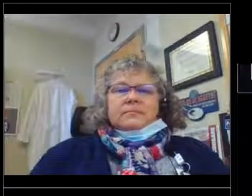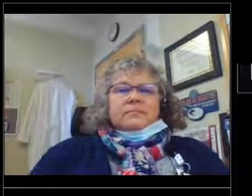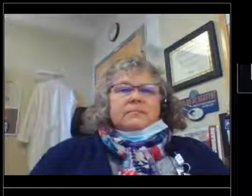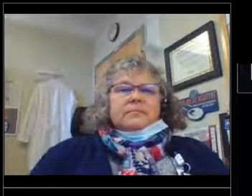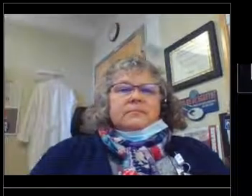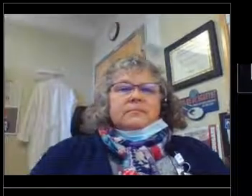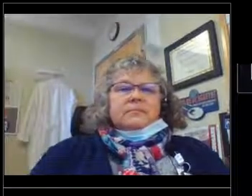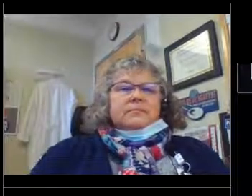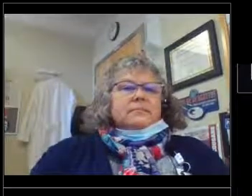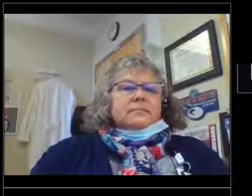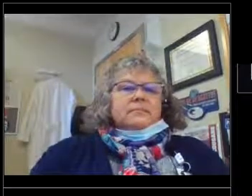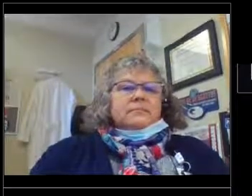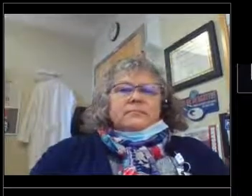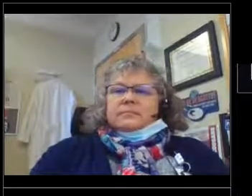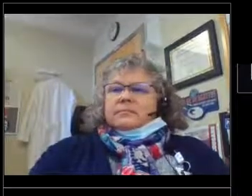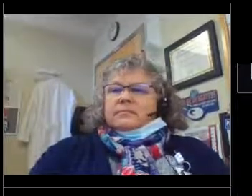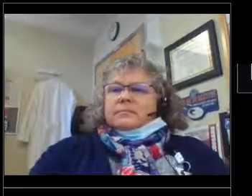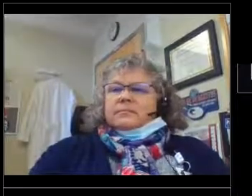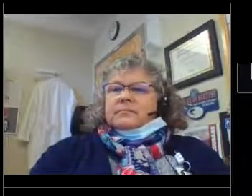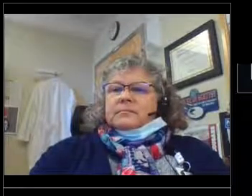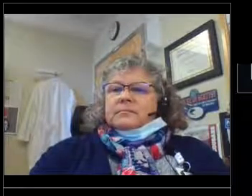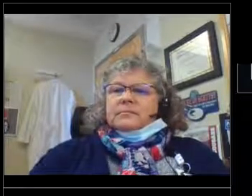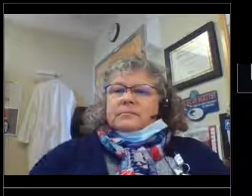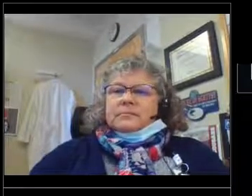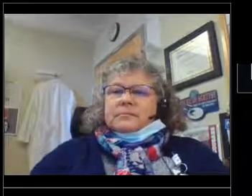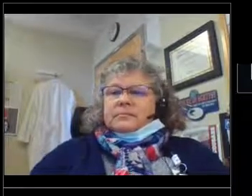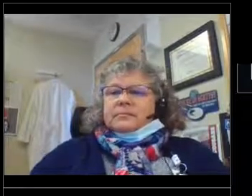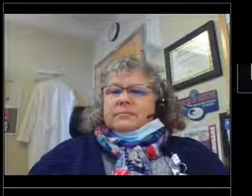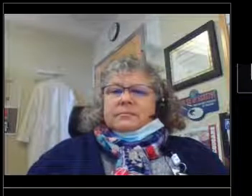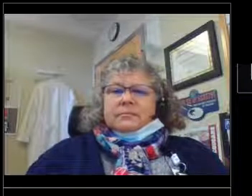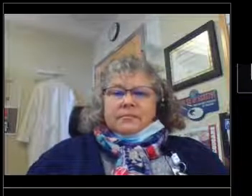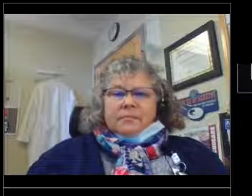But we don't have anything right now.